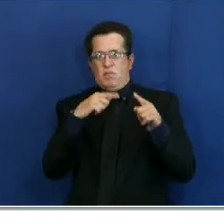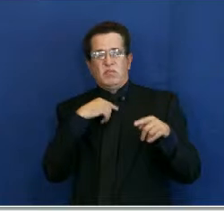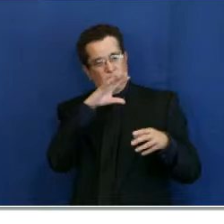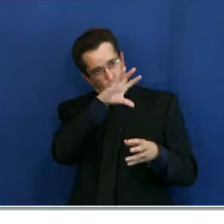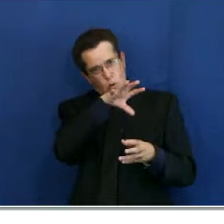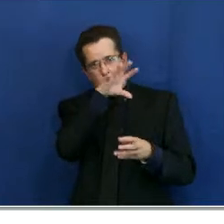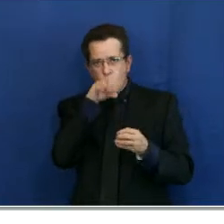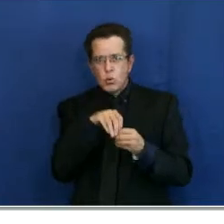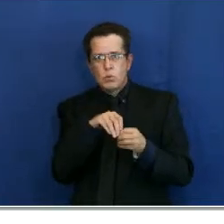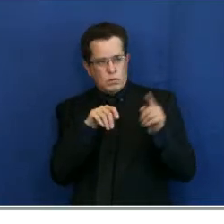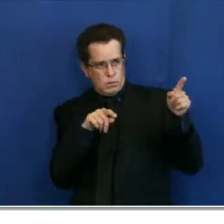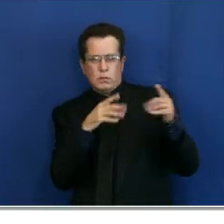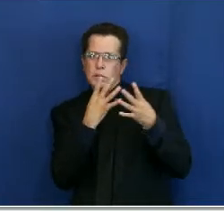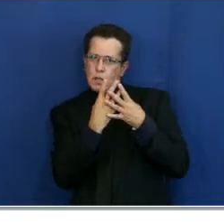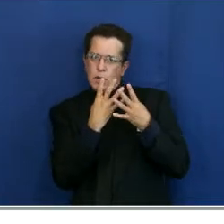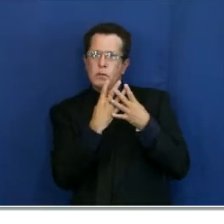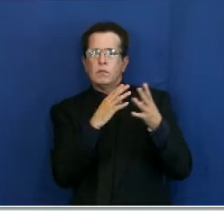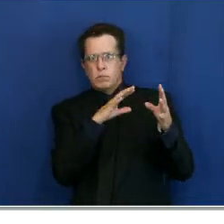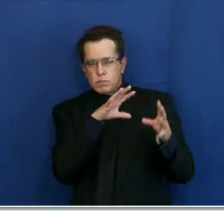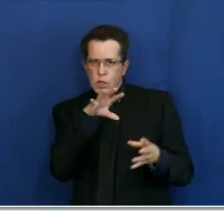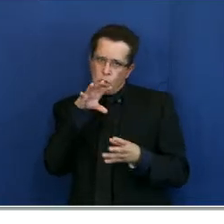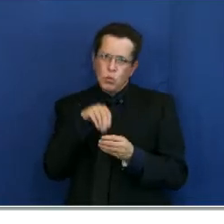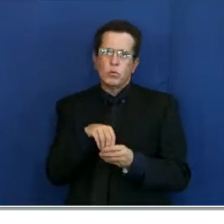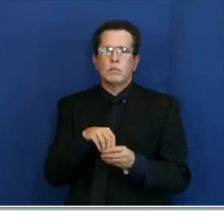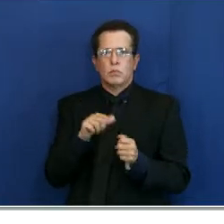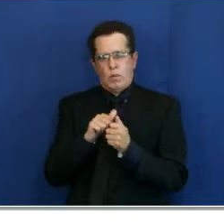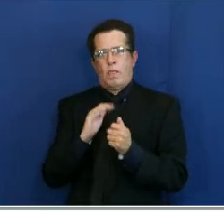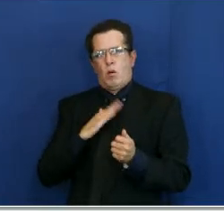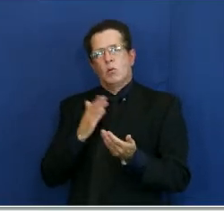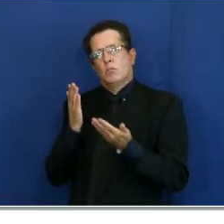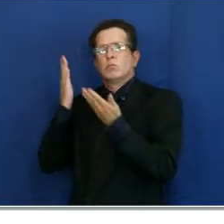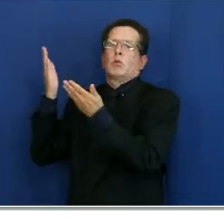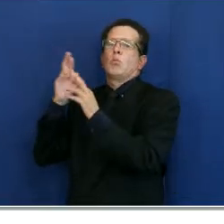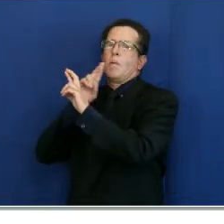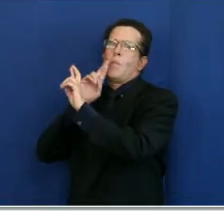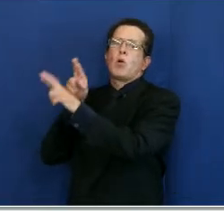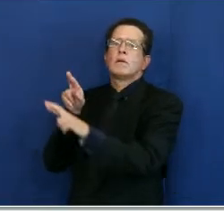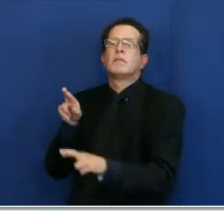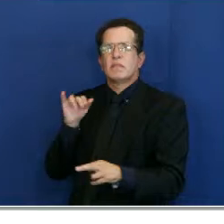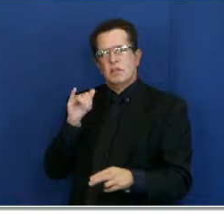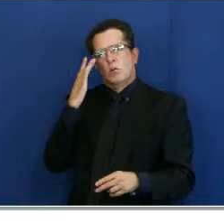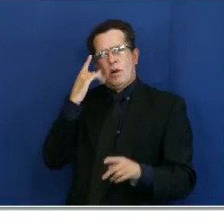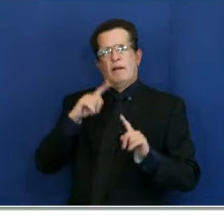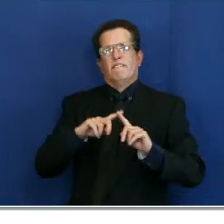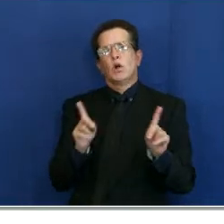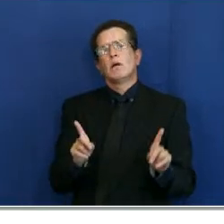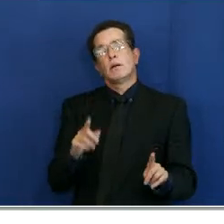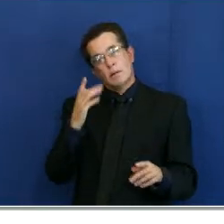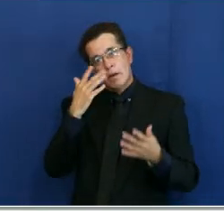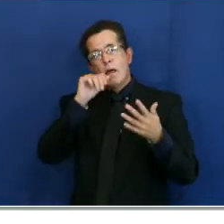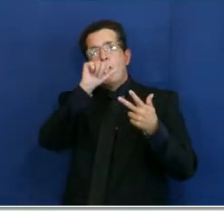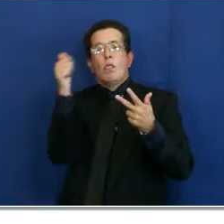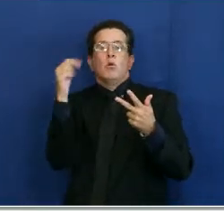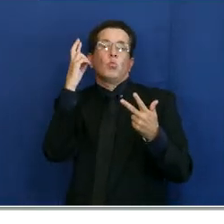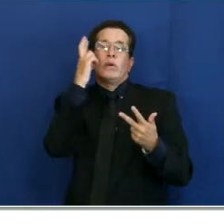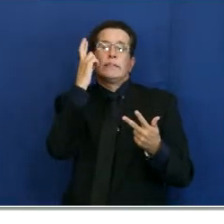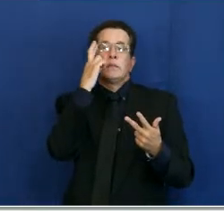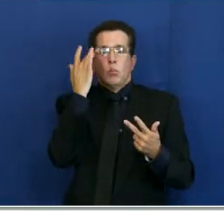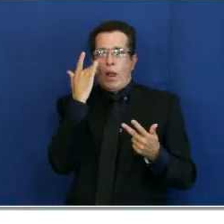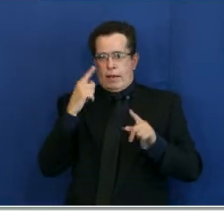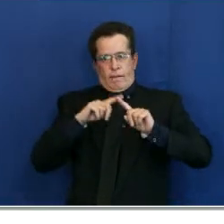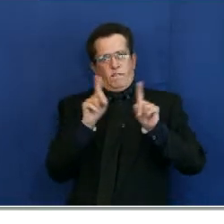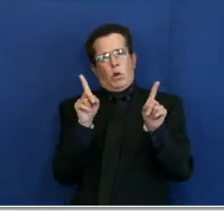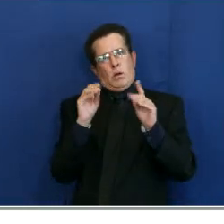exclude inmates. And also, another possible explanation is that